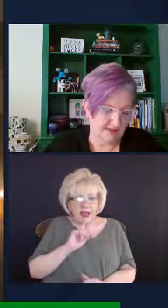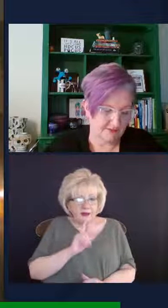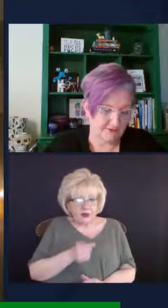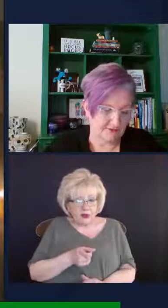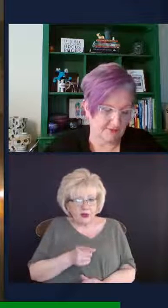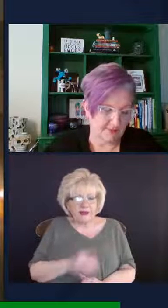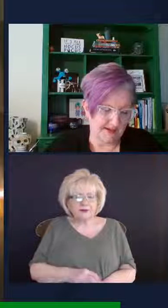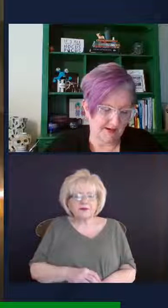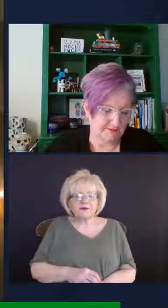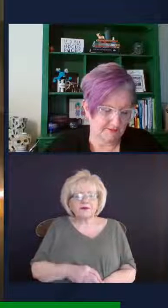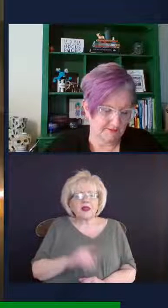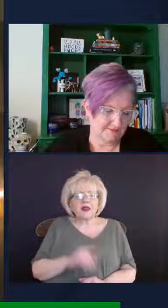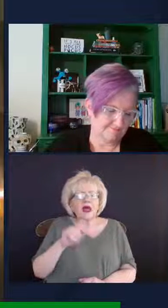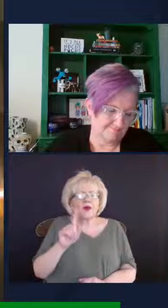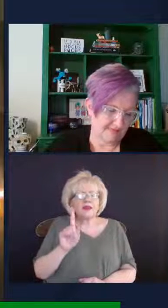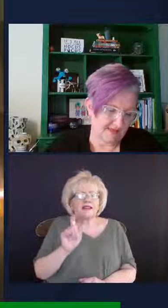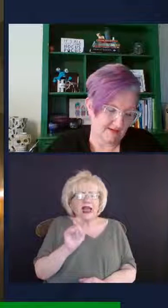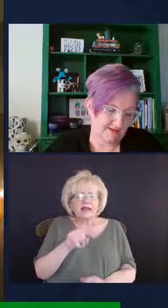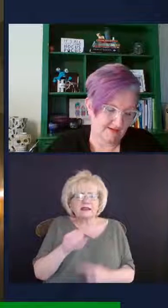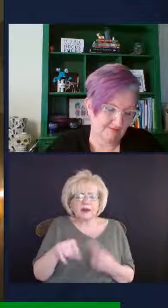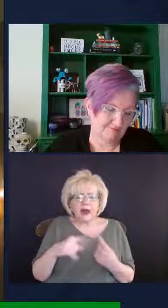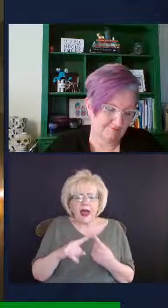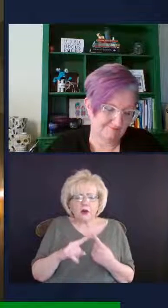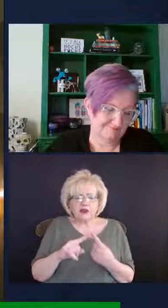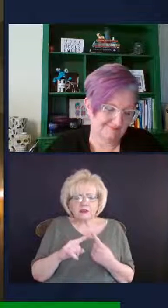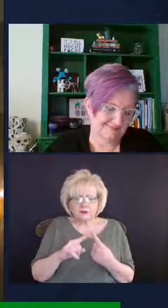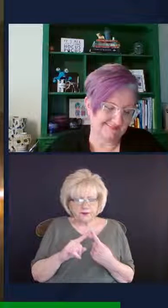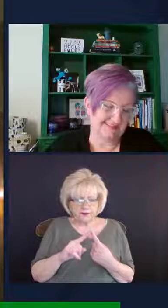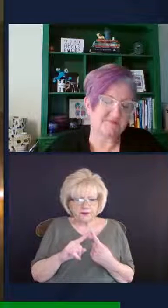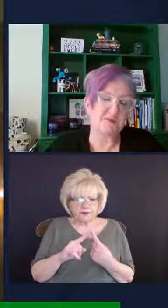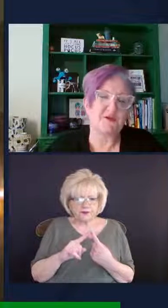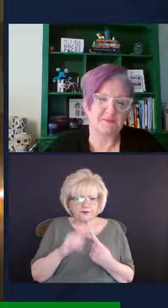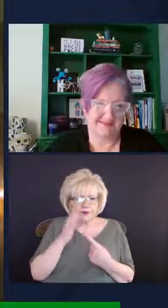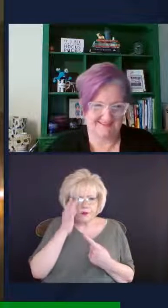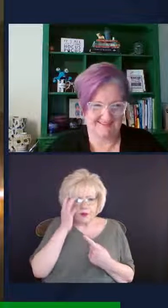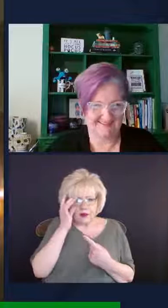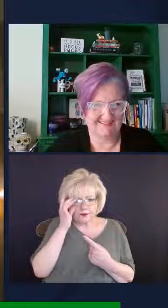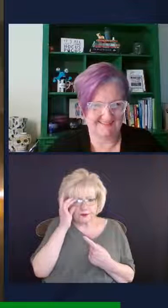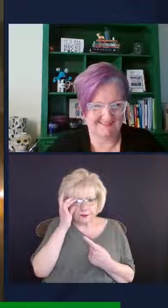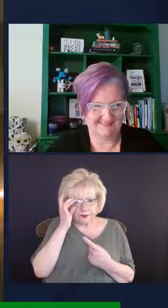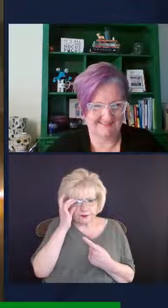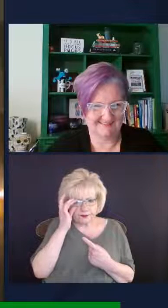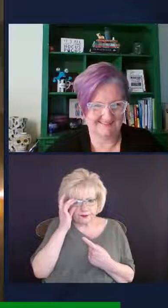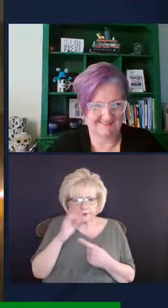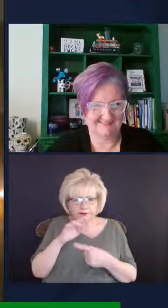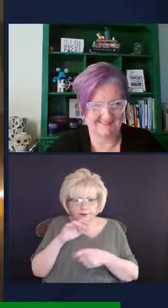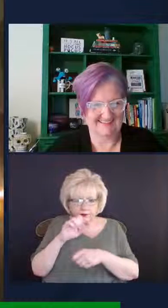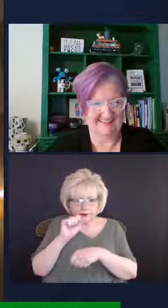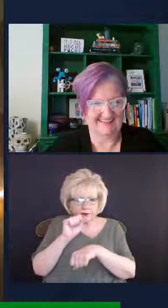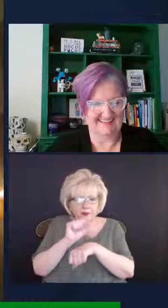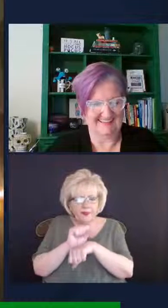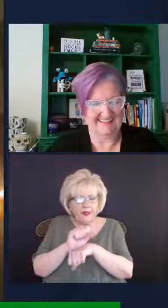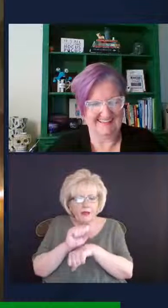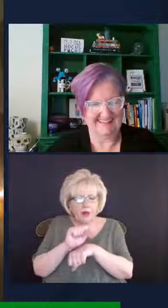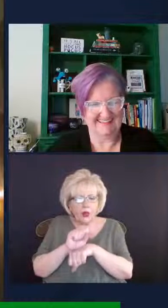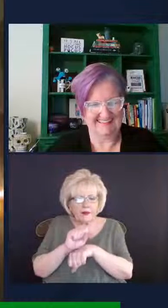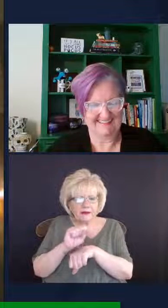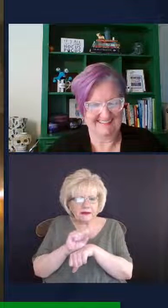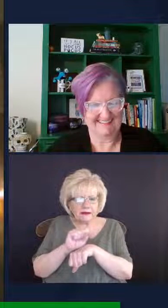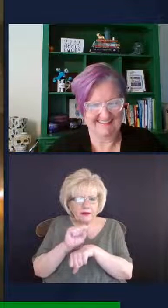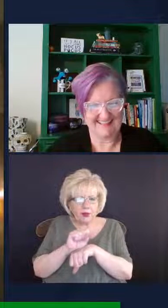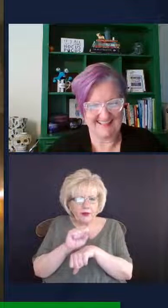So I'm going to ask you about um, employment. Mm.